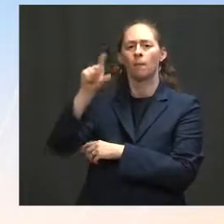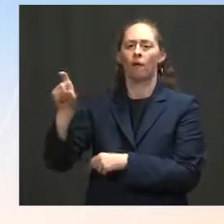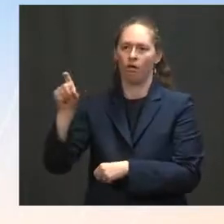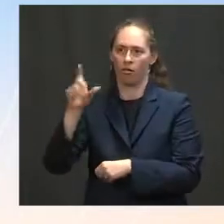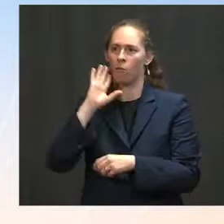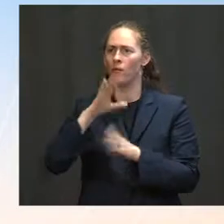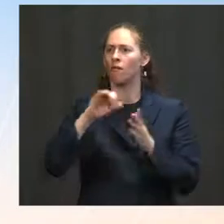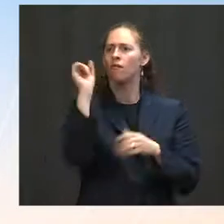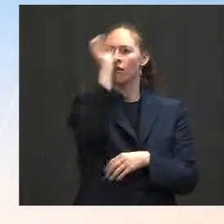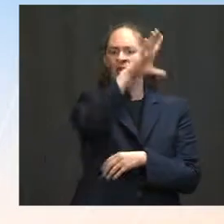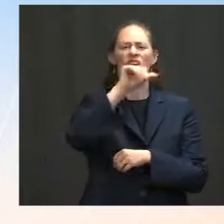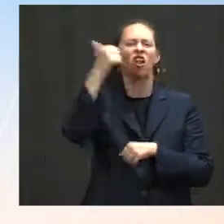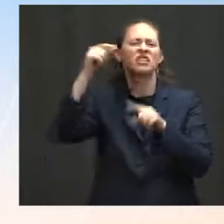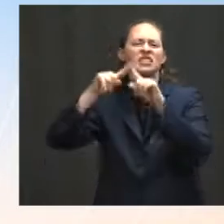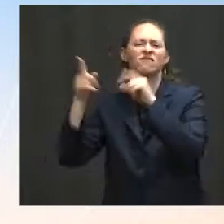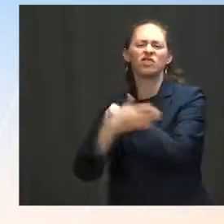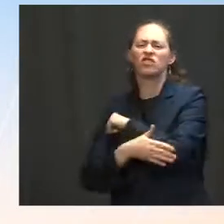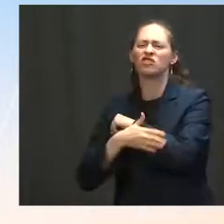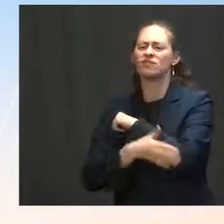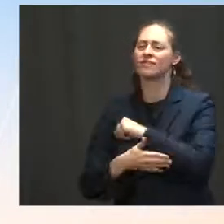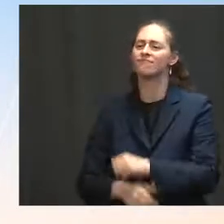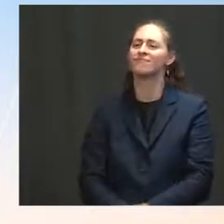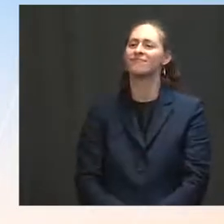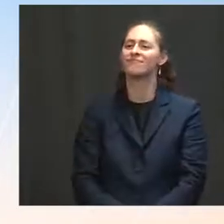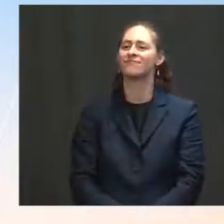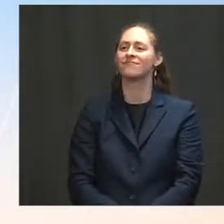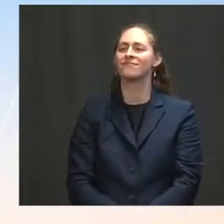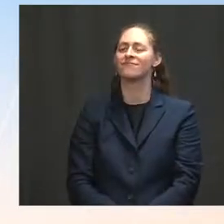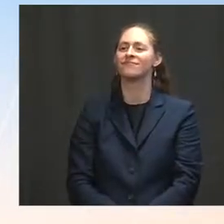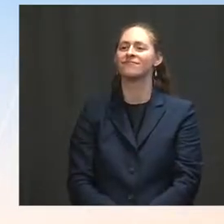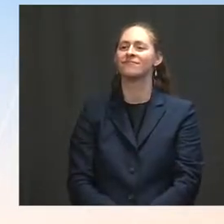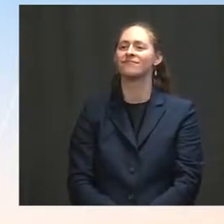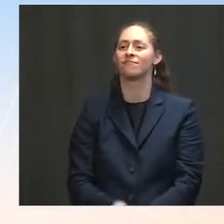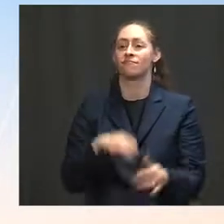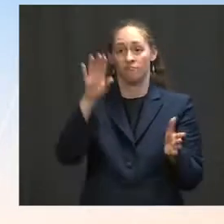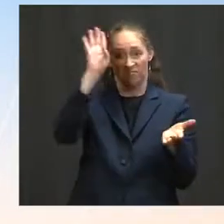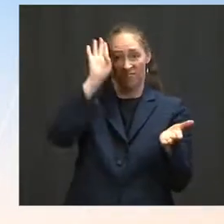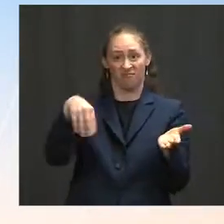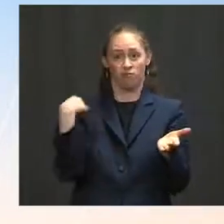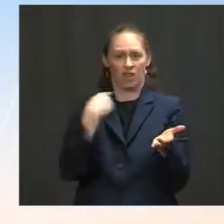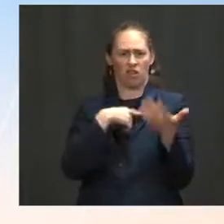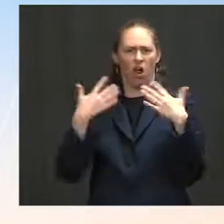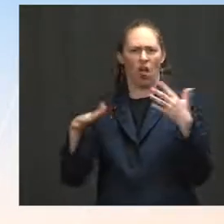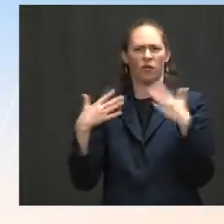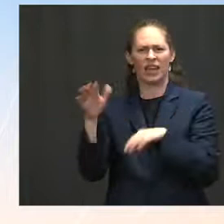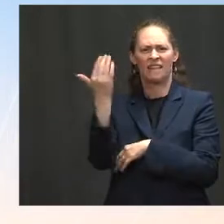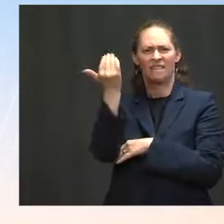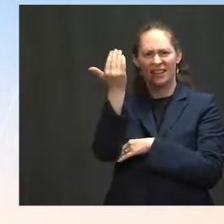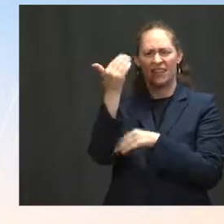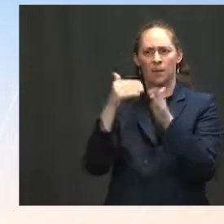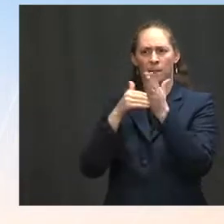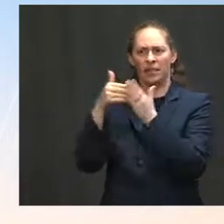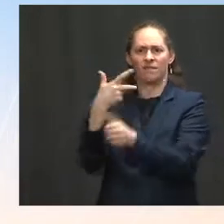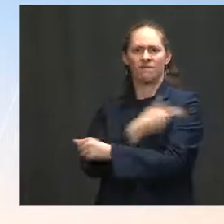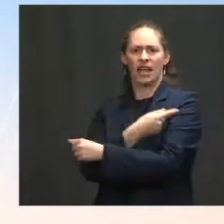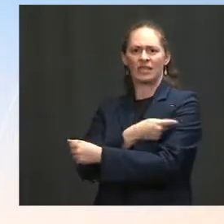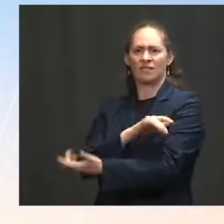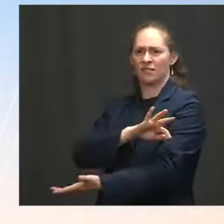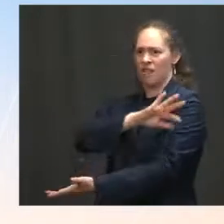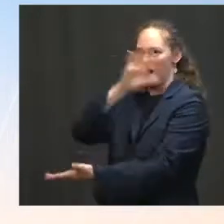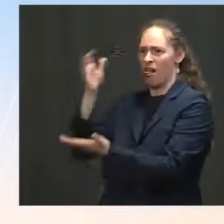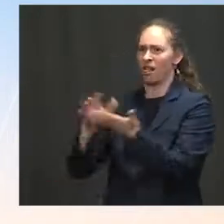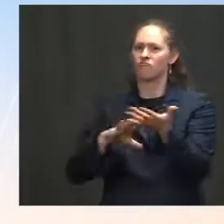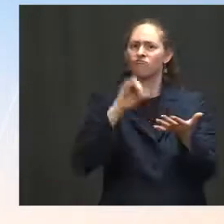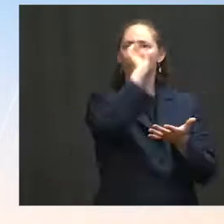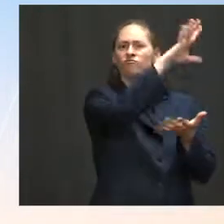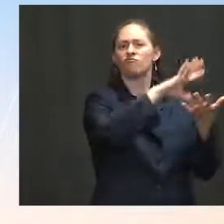nearly 15 million doses to countries including Guatemala, Uruguay, Paraguay, Bolivia, Afghanistan, and Vietnam. On Indonesia,